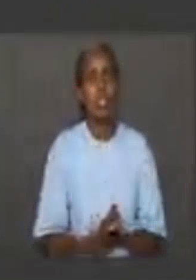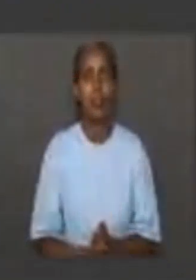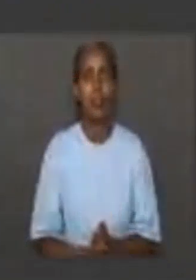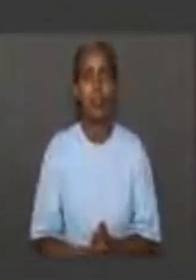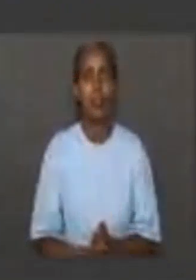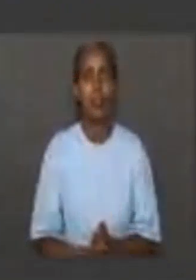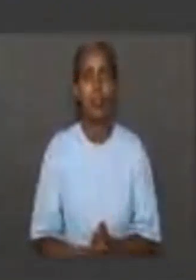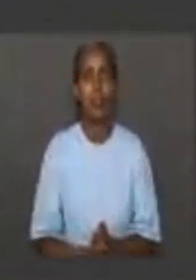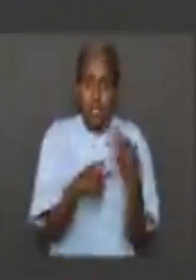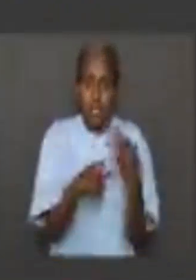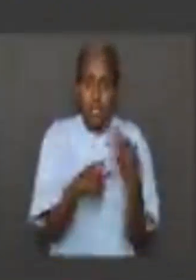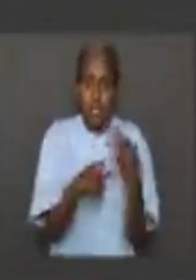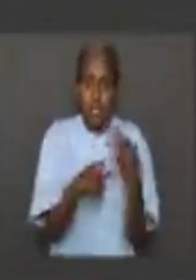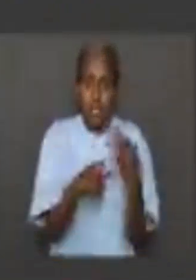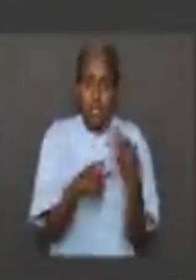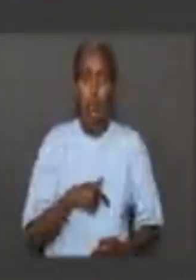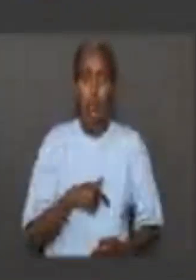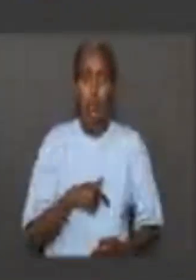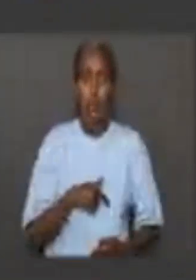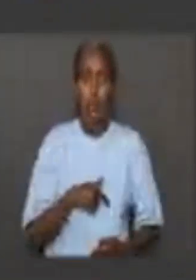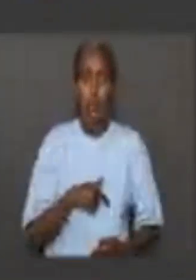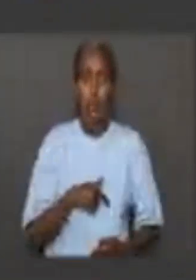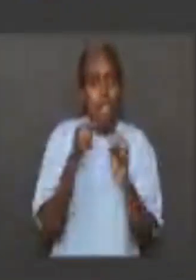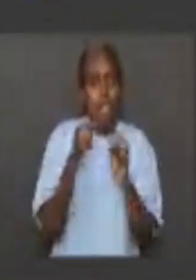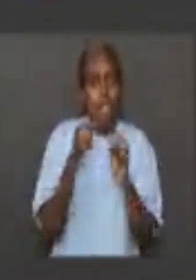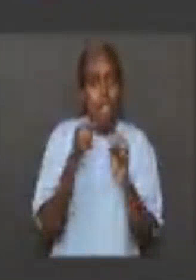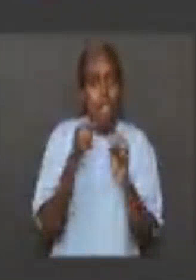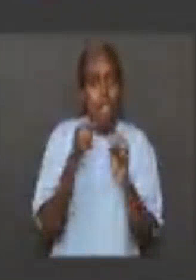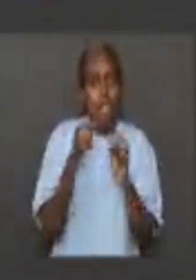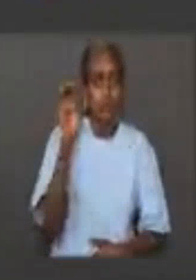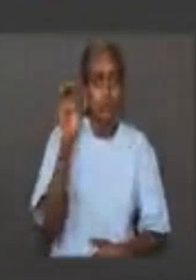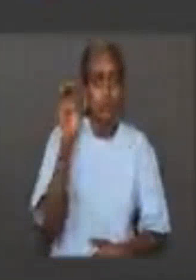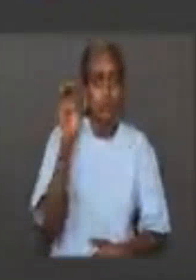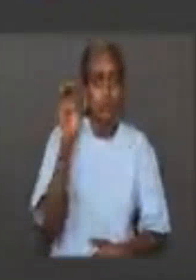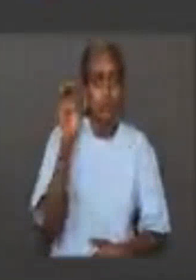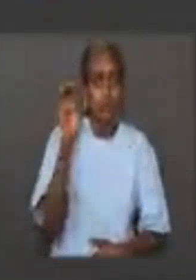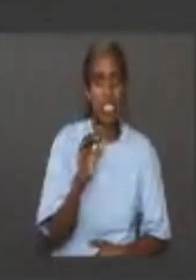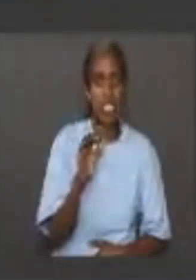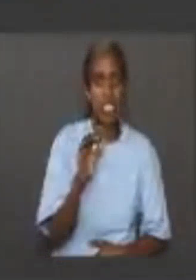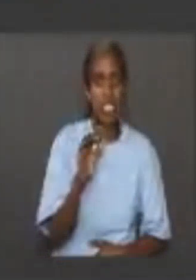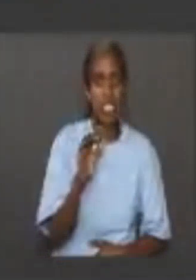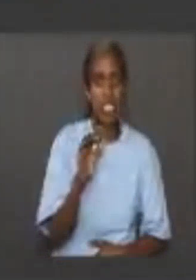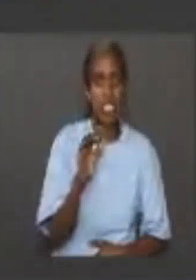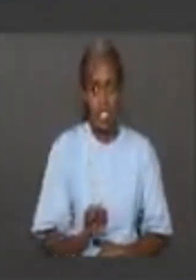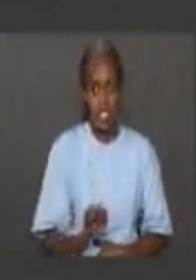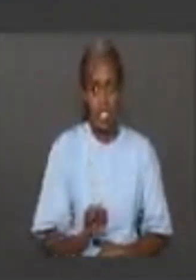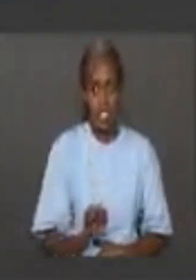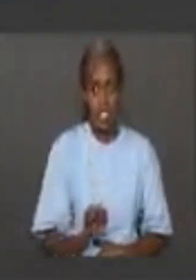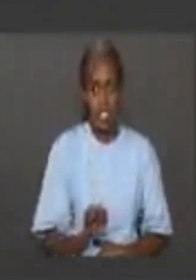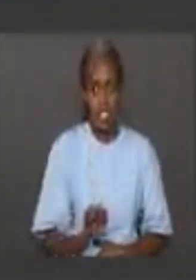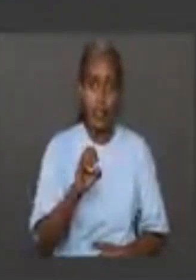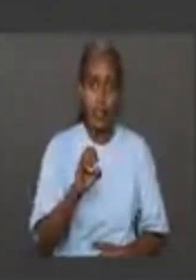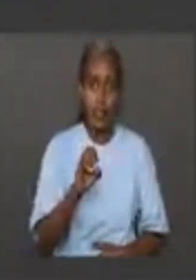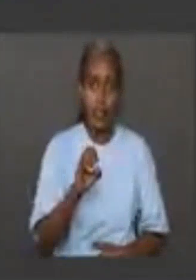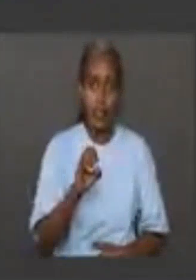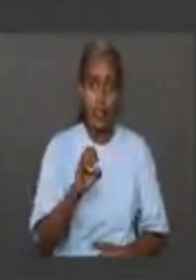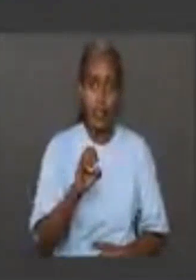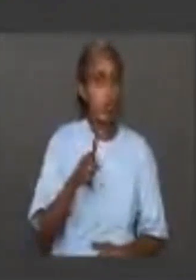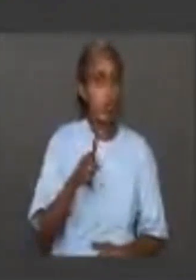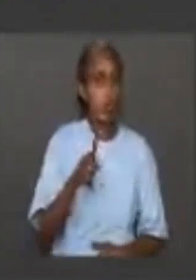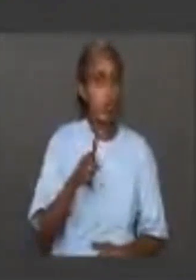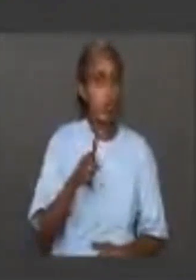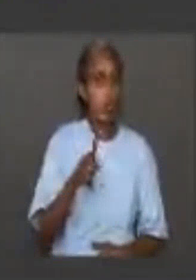Therefore, we need to be able to find the irrational zeros of a polynomial.